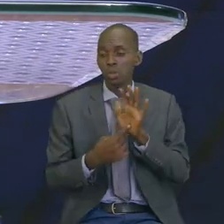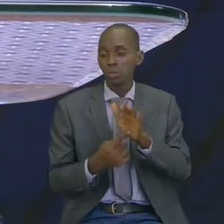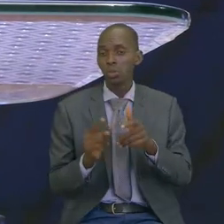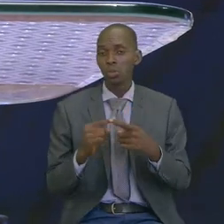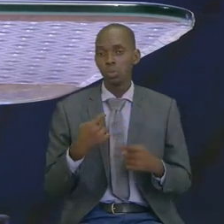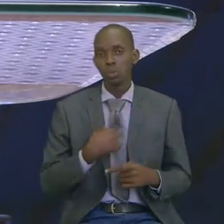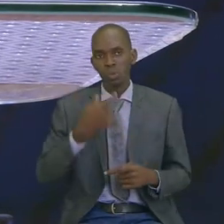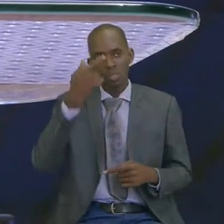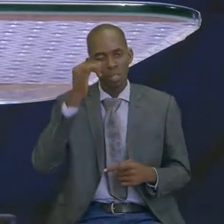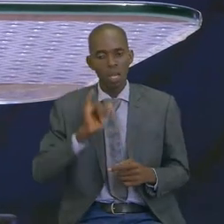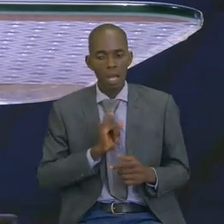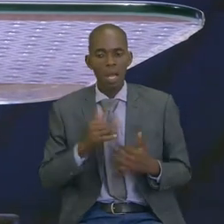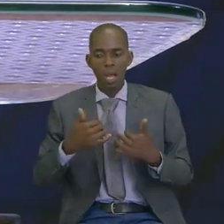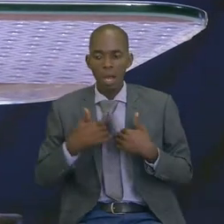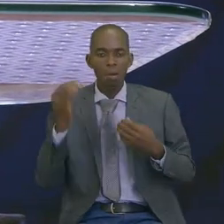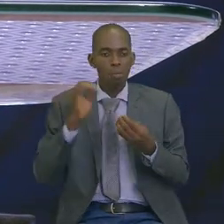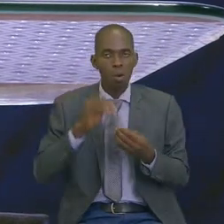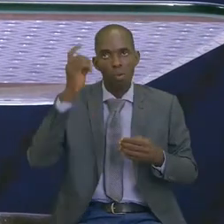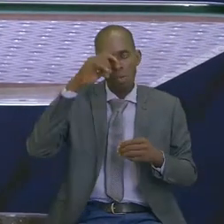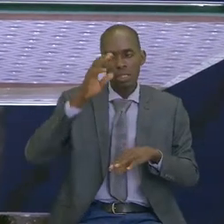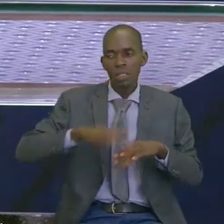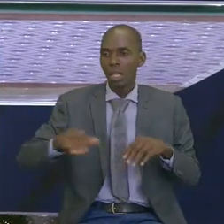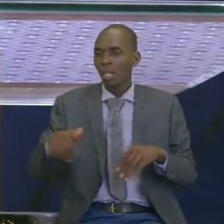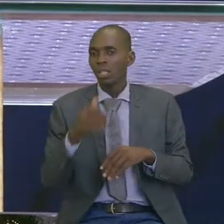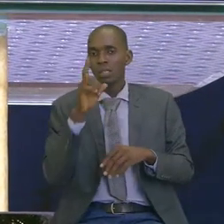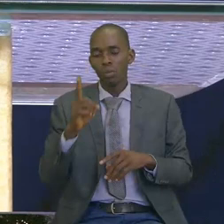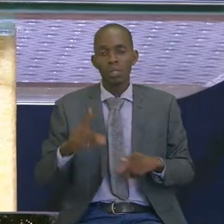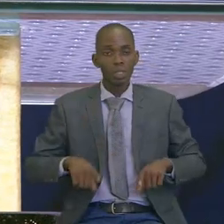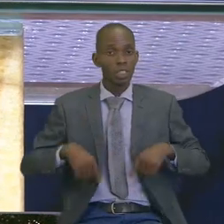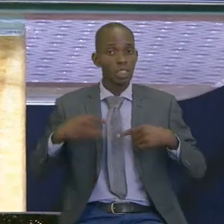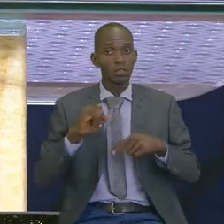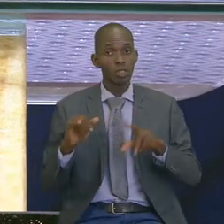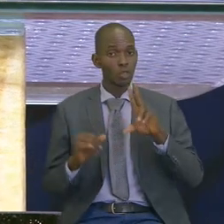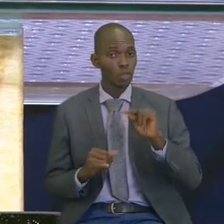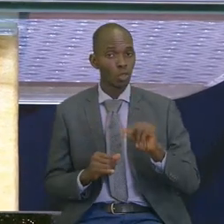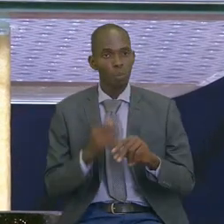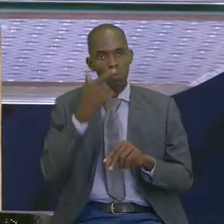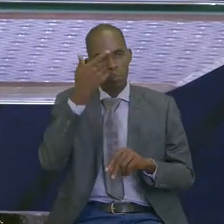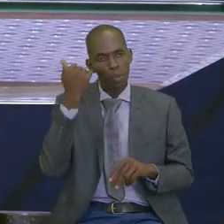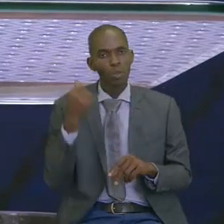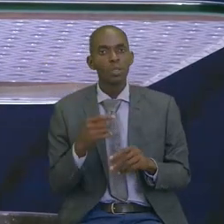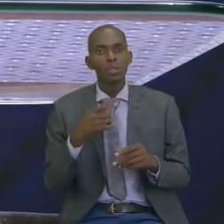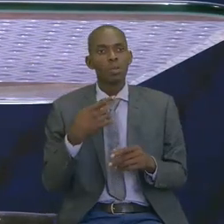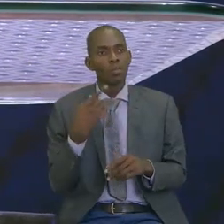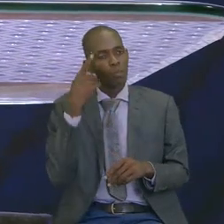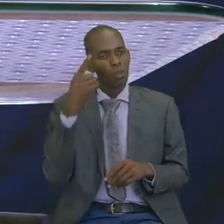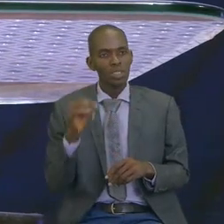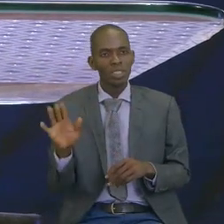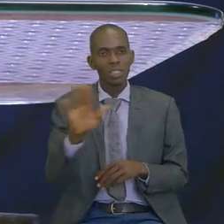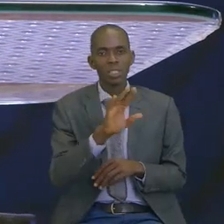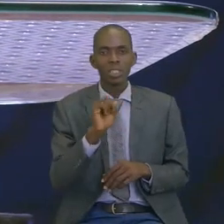more wisdom than any living, but for their sakes that shall make known